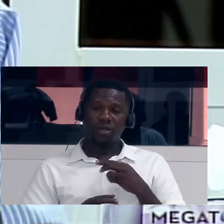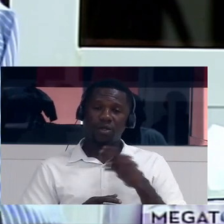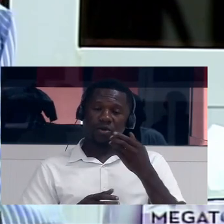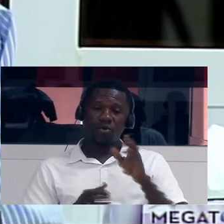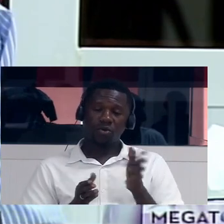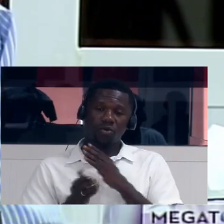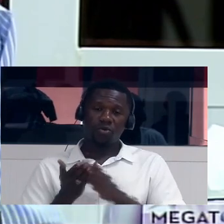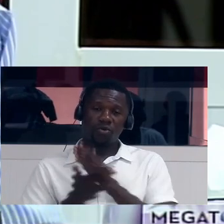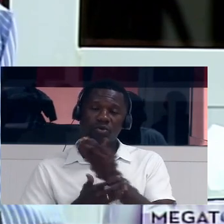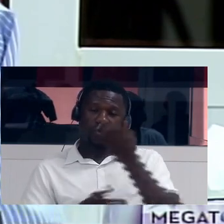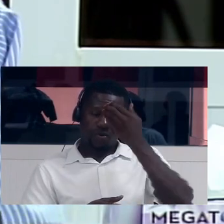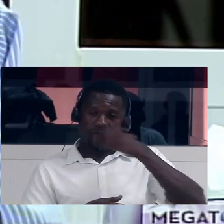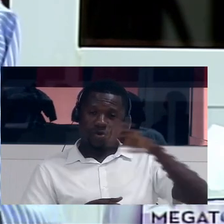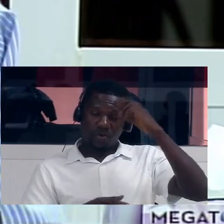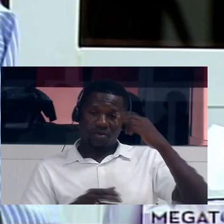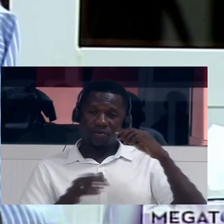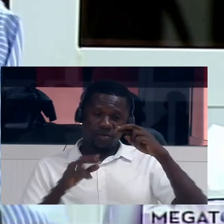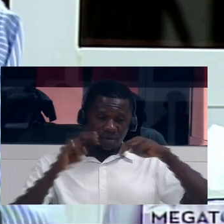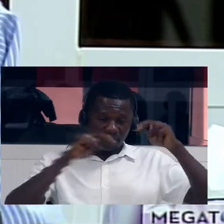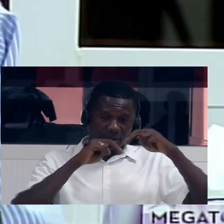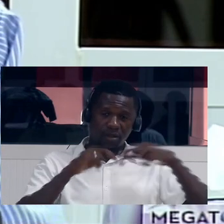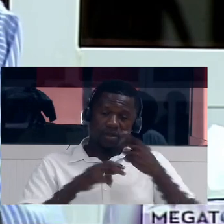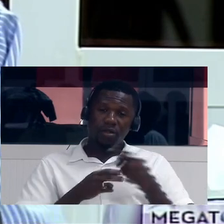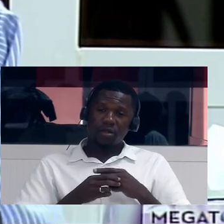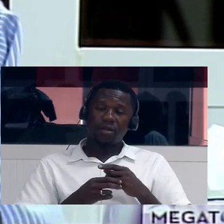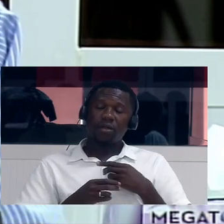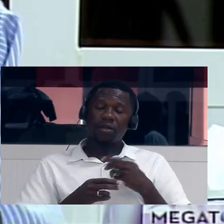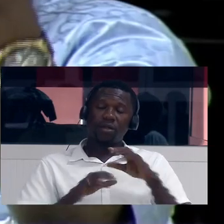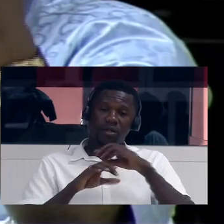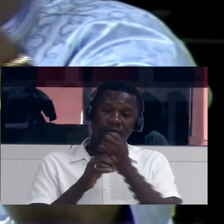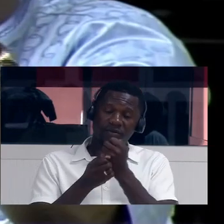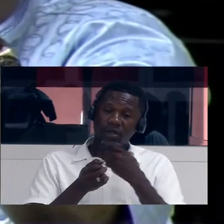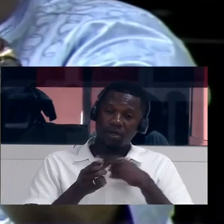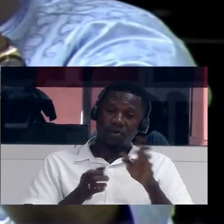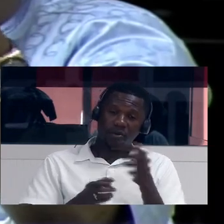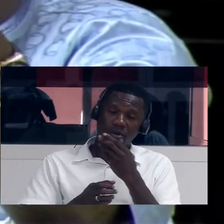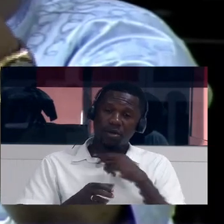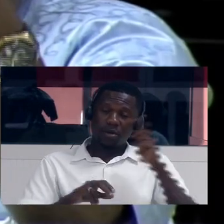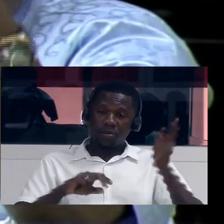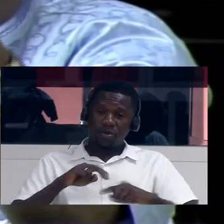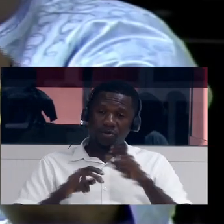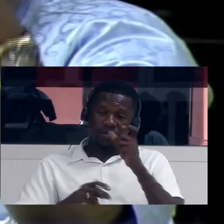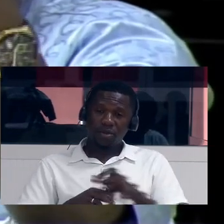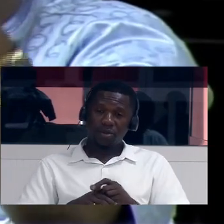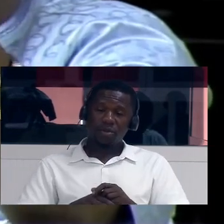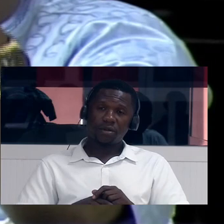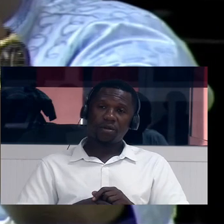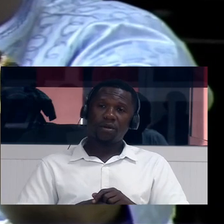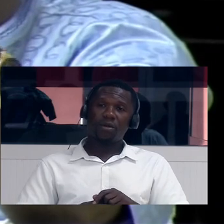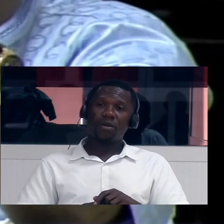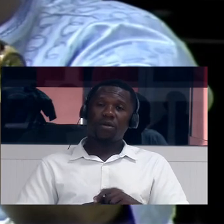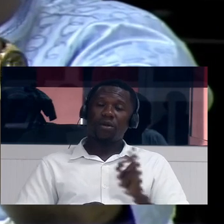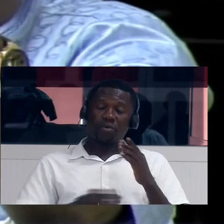inquiry comes up with a recommendation. They are indemnified, and then I go and punish somebody. No, even before that, you could have had an